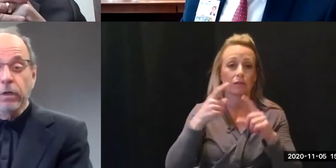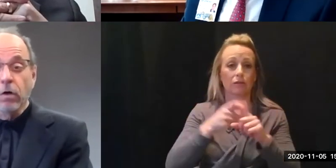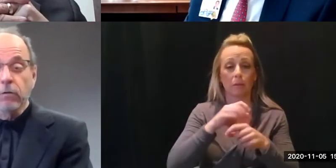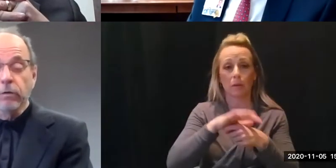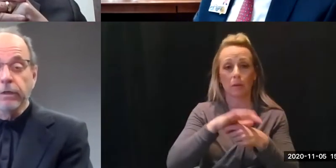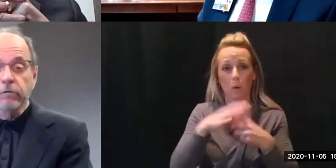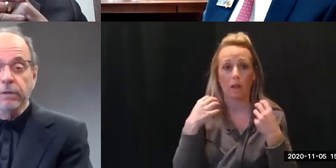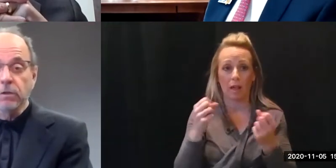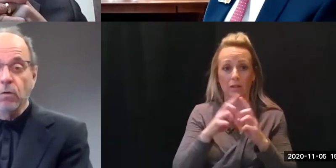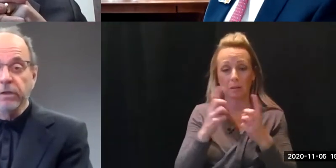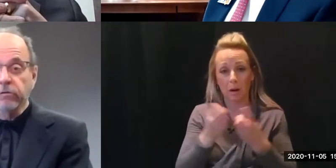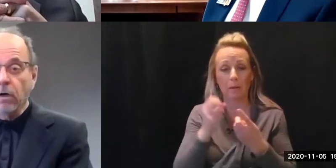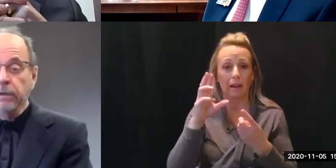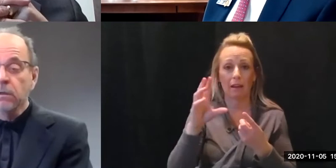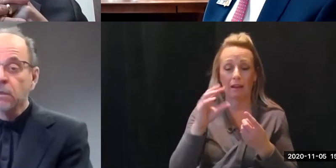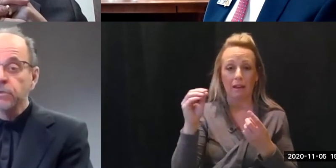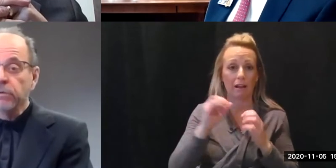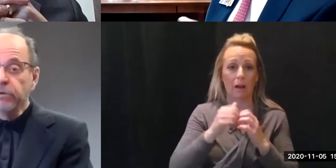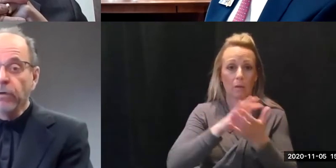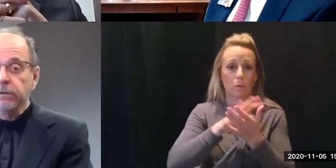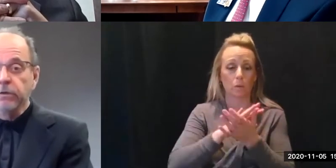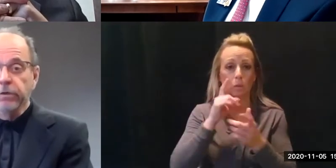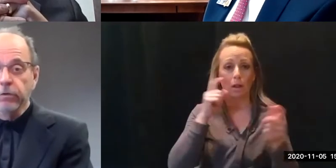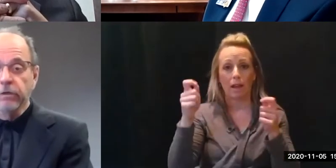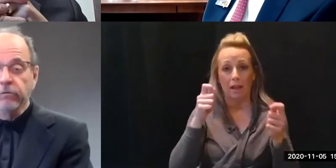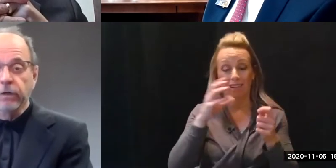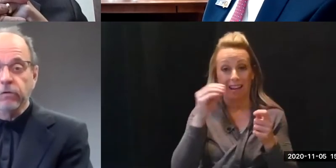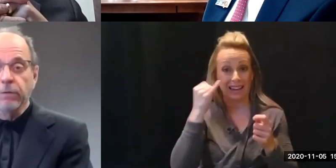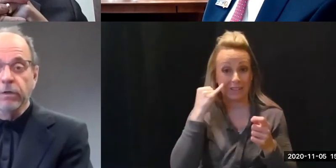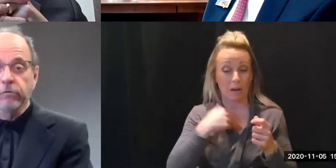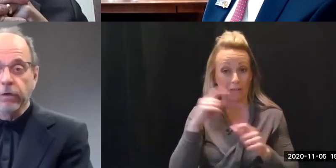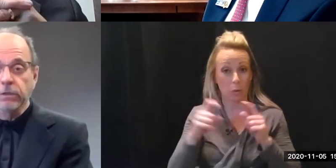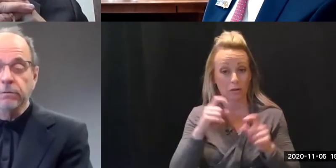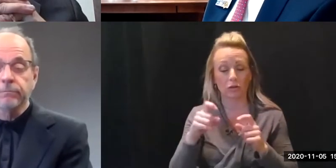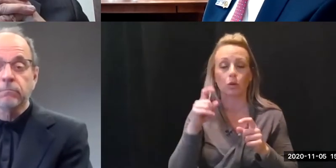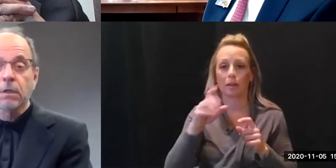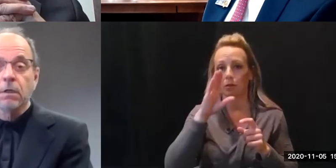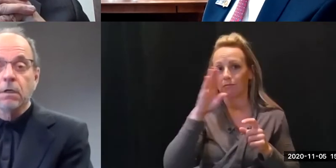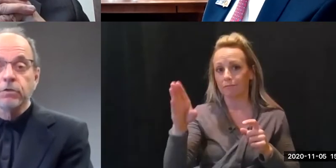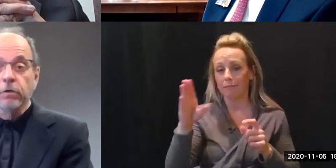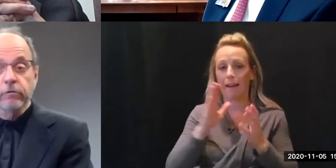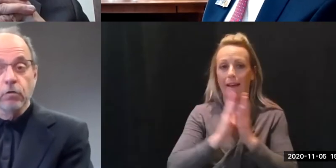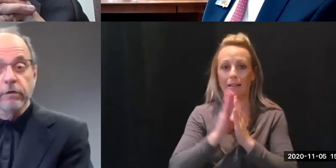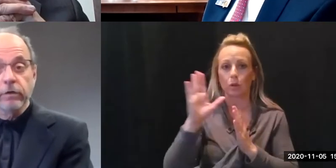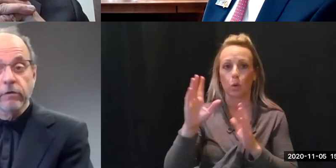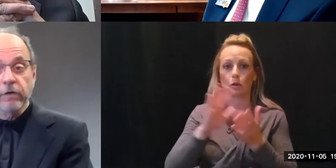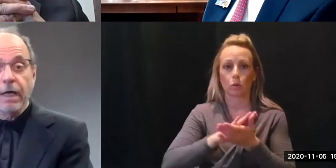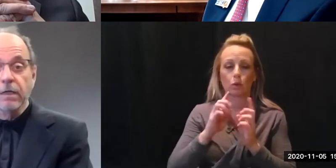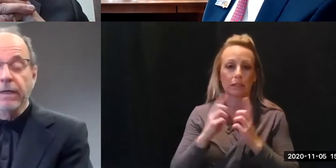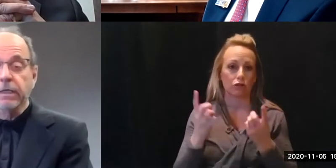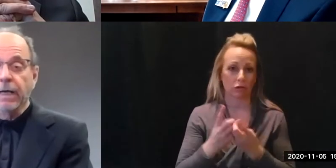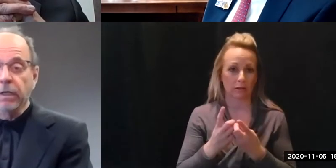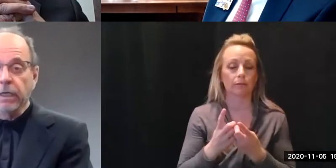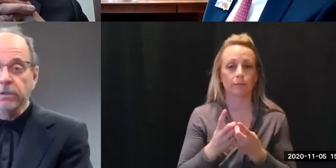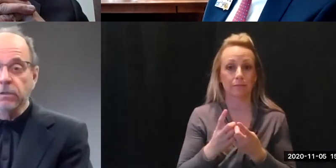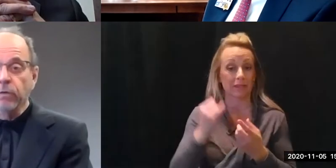Questions regarding whether an exemption will be sought should be directed to your district's administration. Should a school district decide to